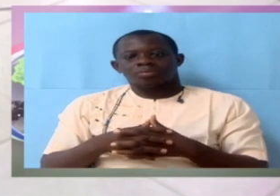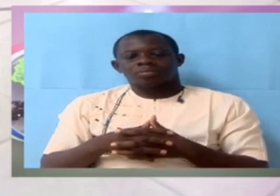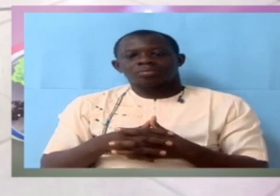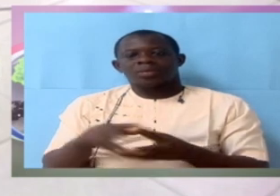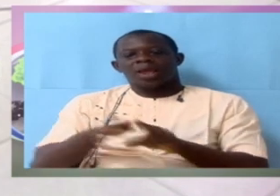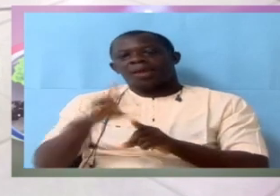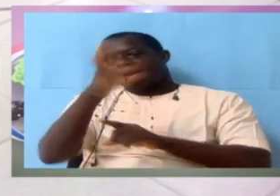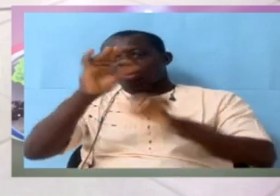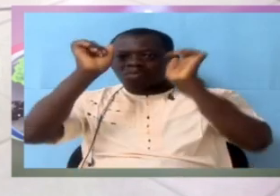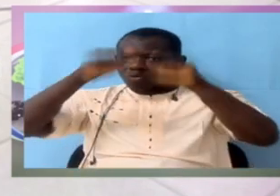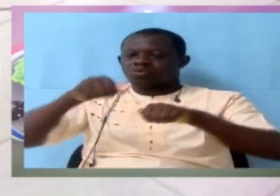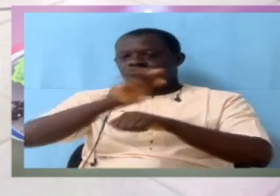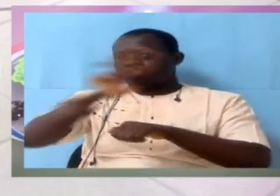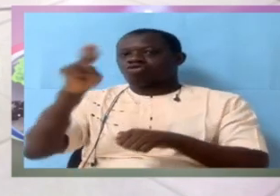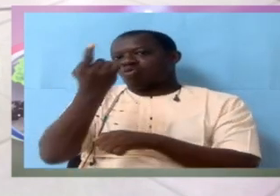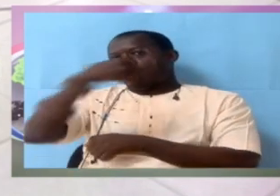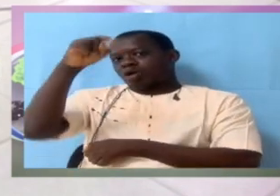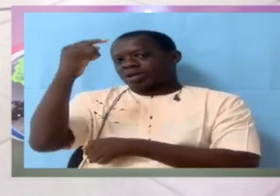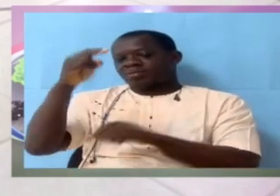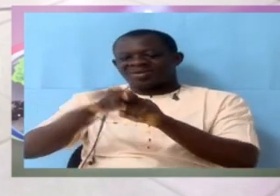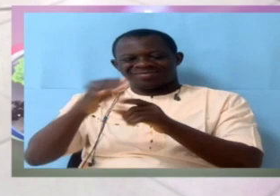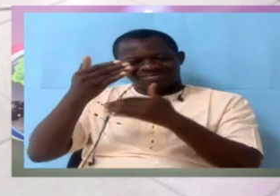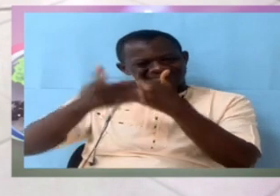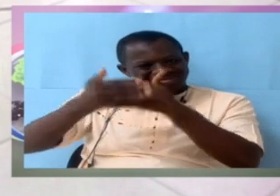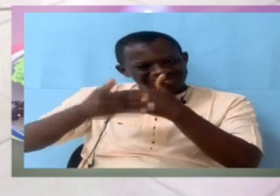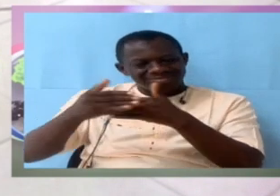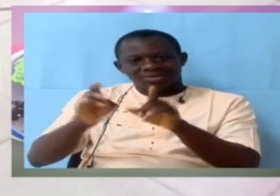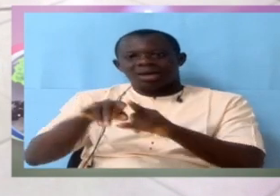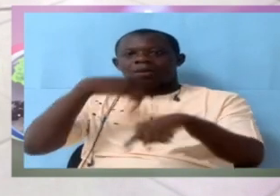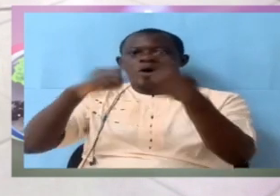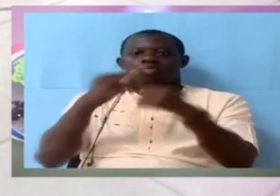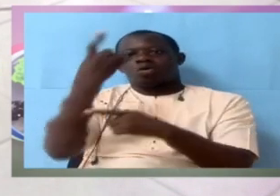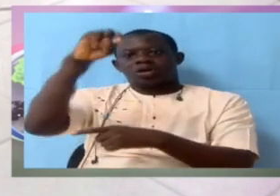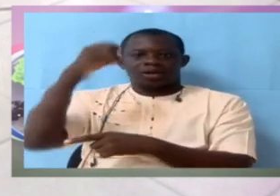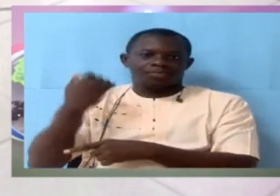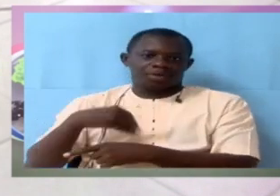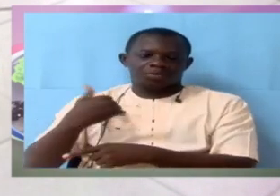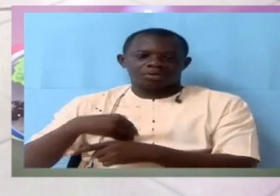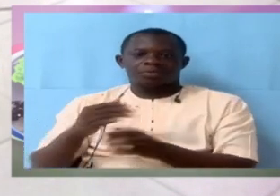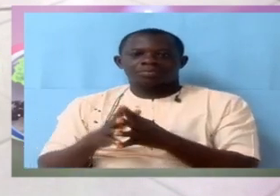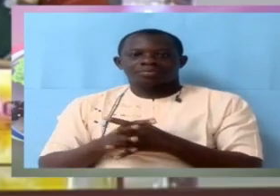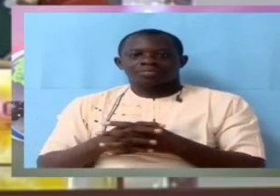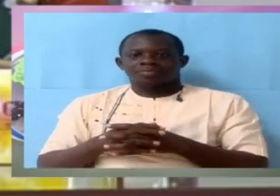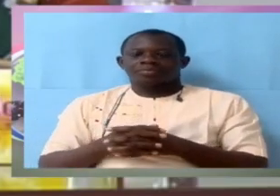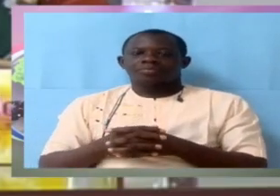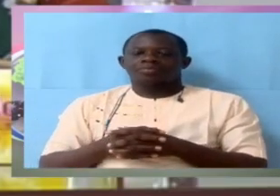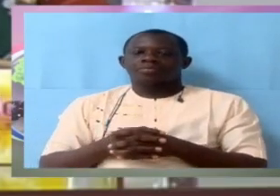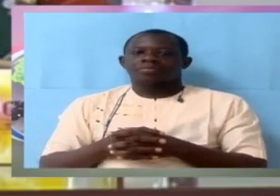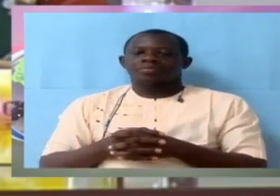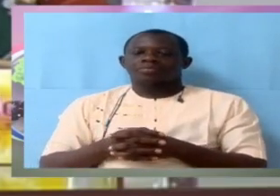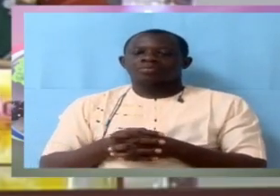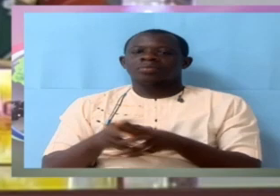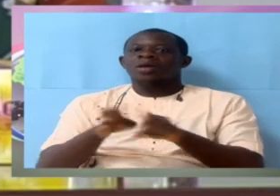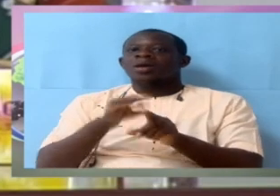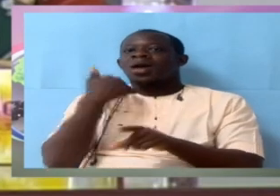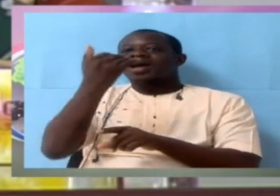Possibly it might not be 100, but it will be very close to 100 people. Was there more than one bus that would